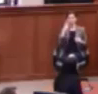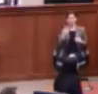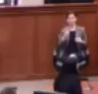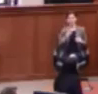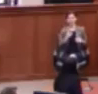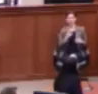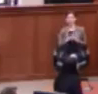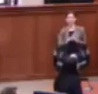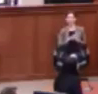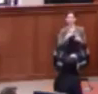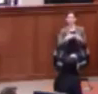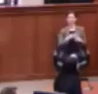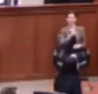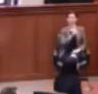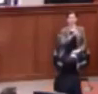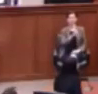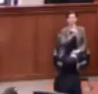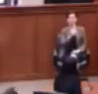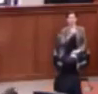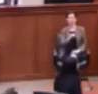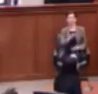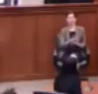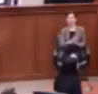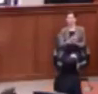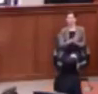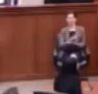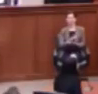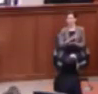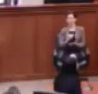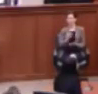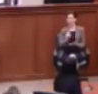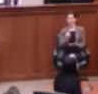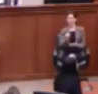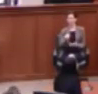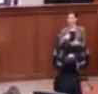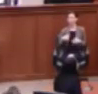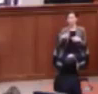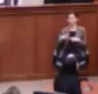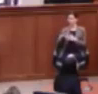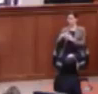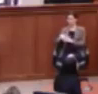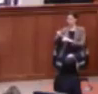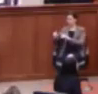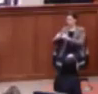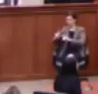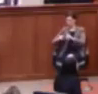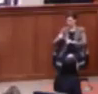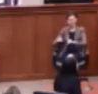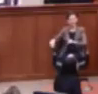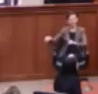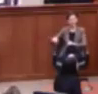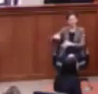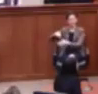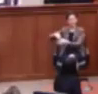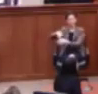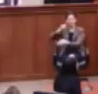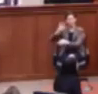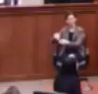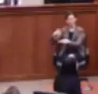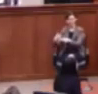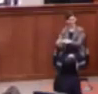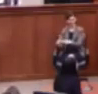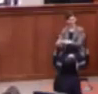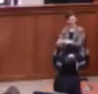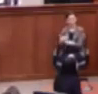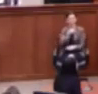our academy, the Dream Academy, which is what came about during the student surveys. It's what the students voted for, and is